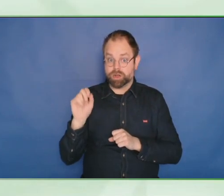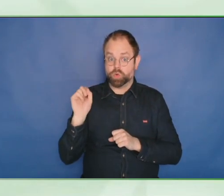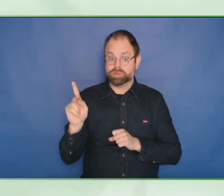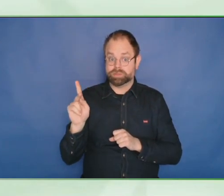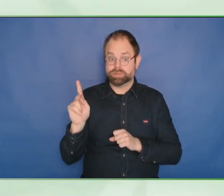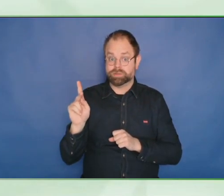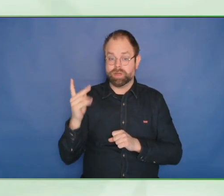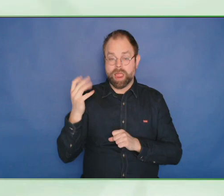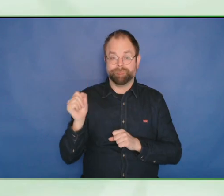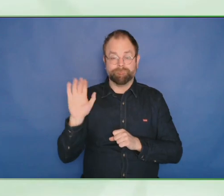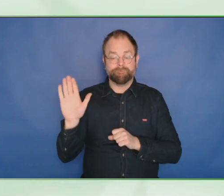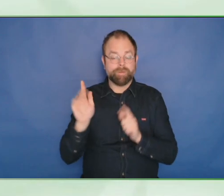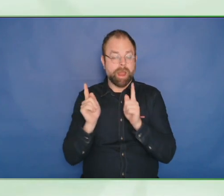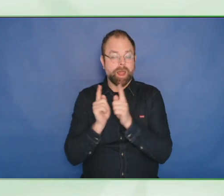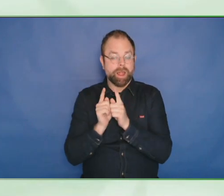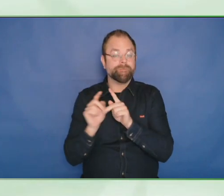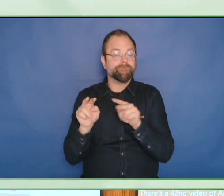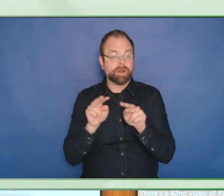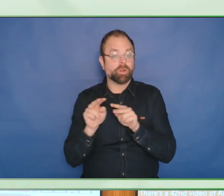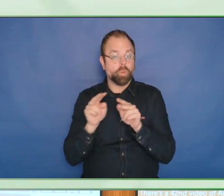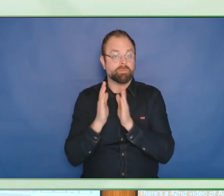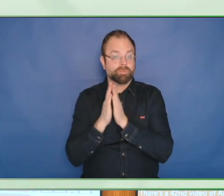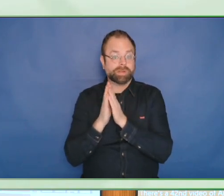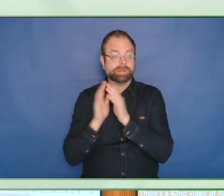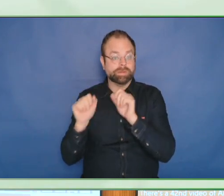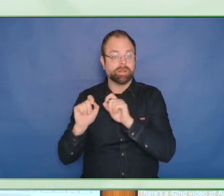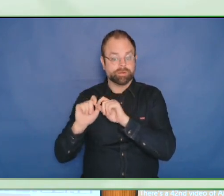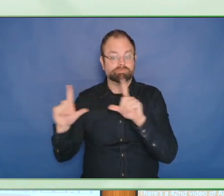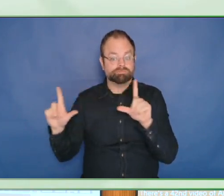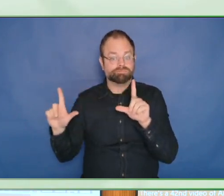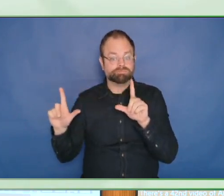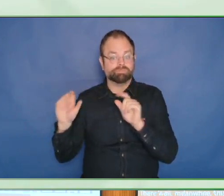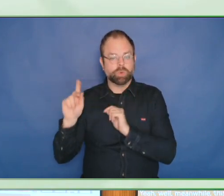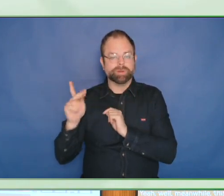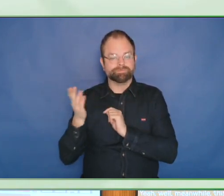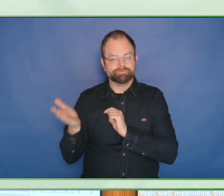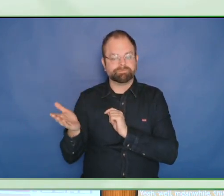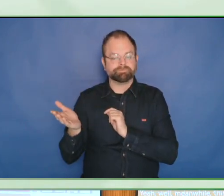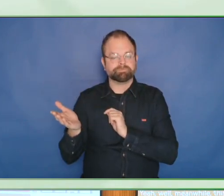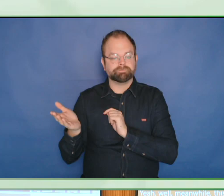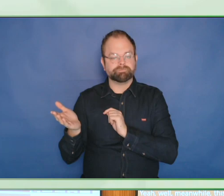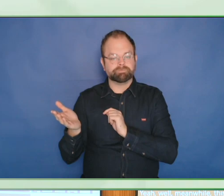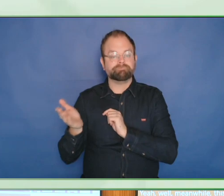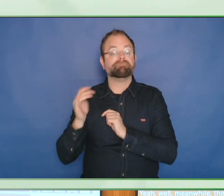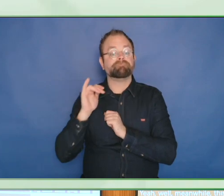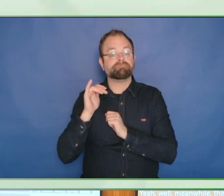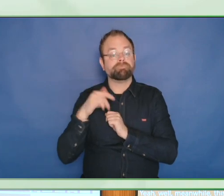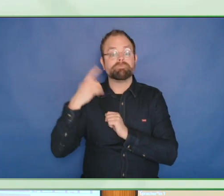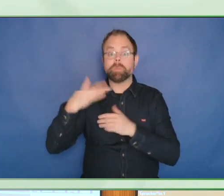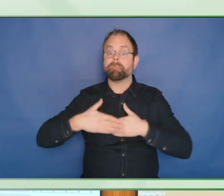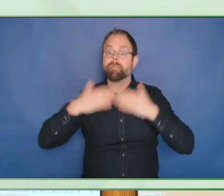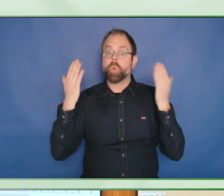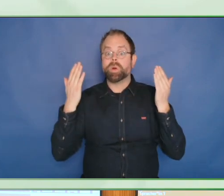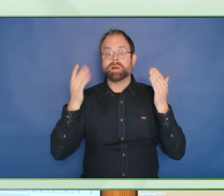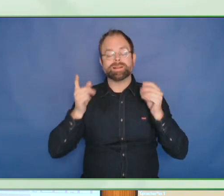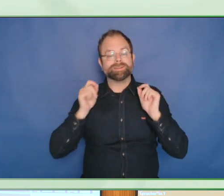Well, meanwhile. This is Valeria. Every morning, she arrives bright and early at the cooperative,